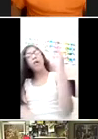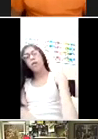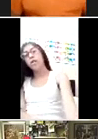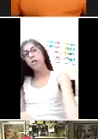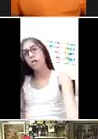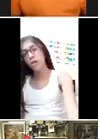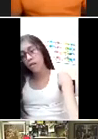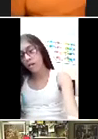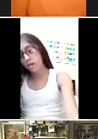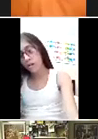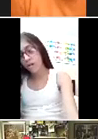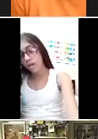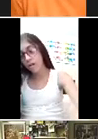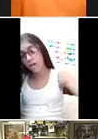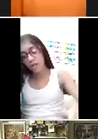Oh. Okay. Yep.